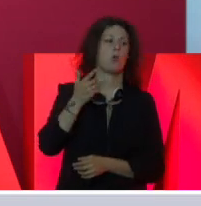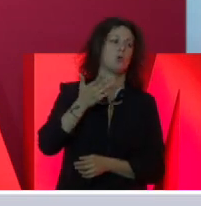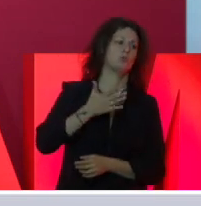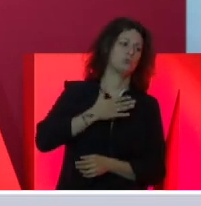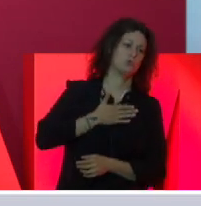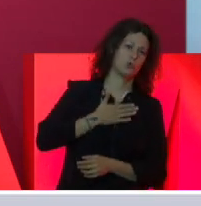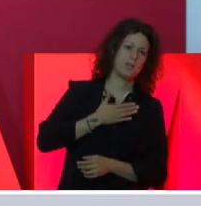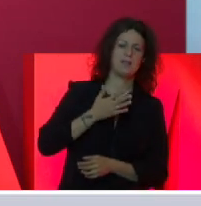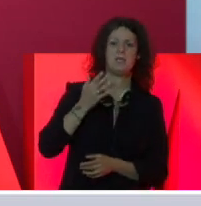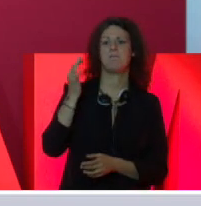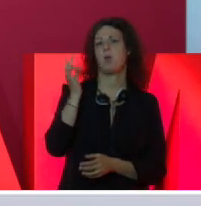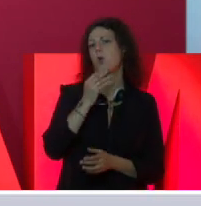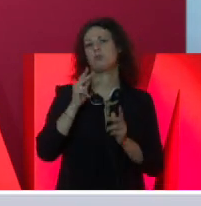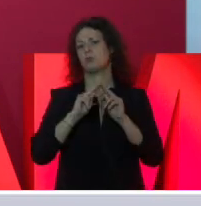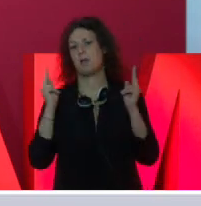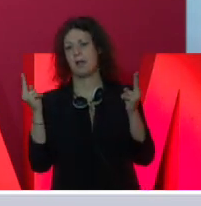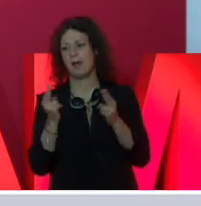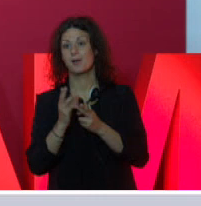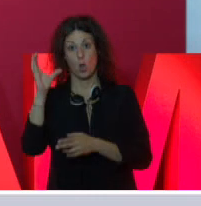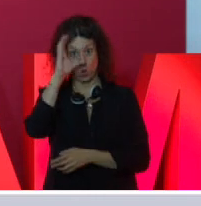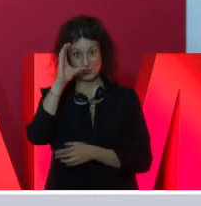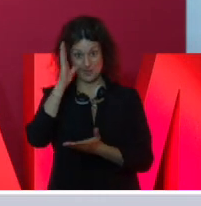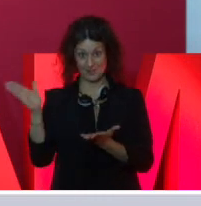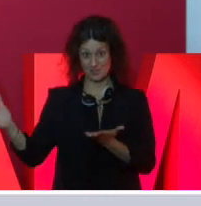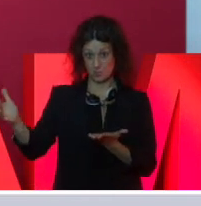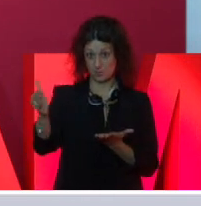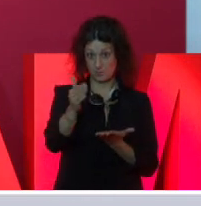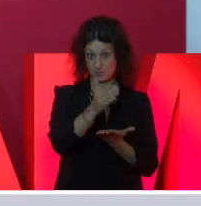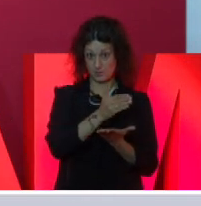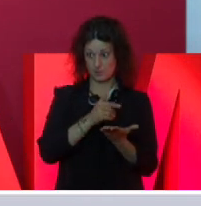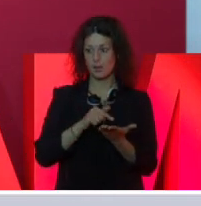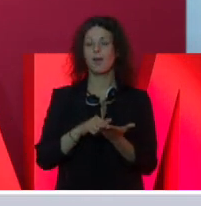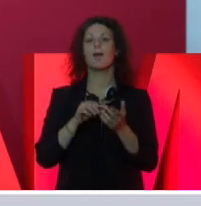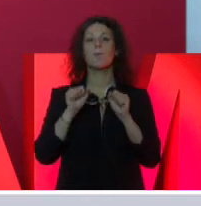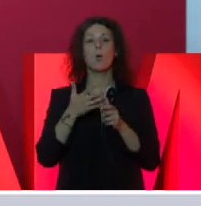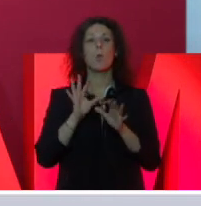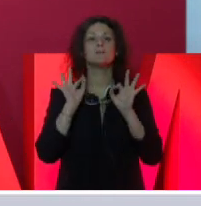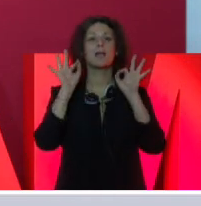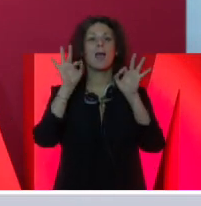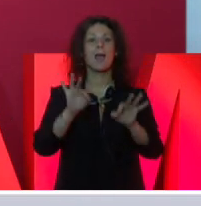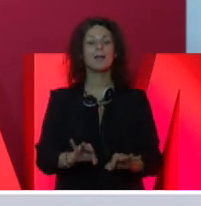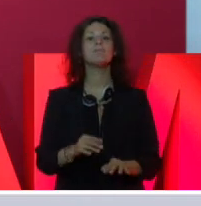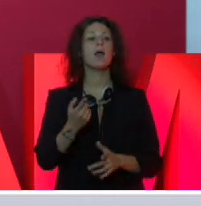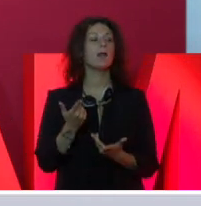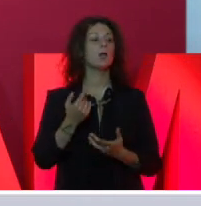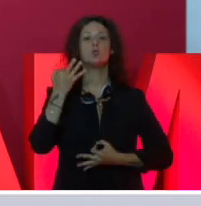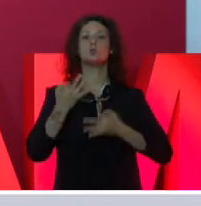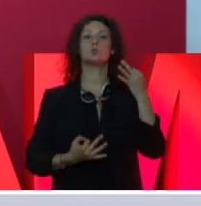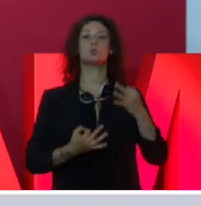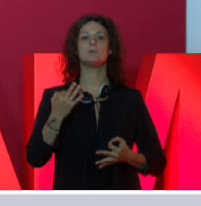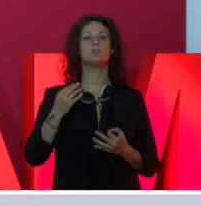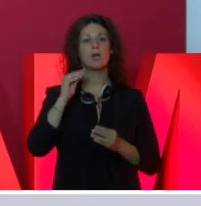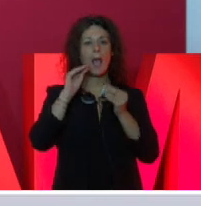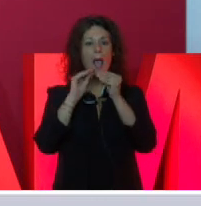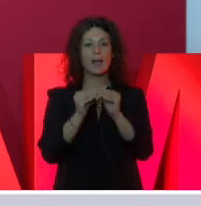explained earlier on, we can get to an artificial judge built up with machine